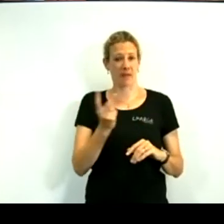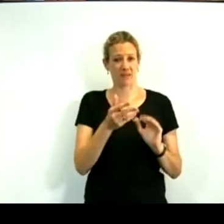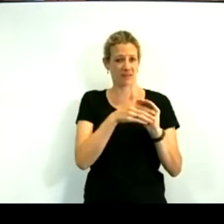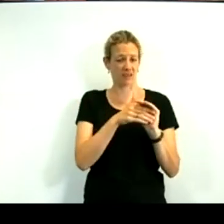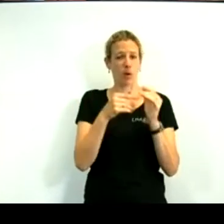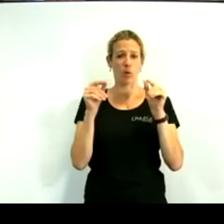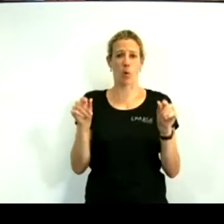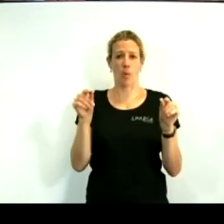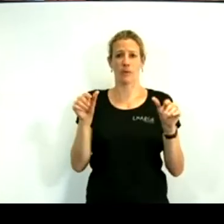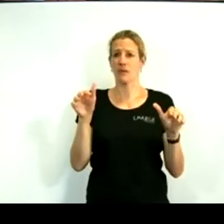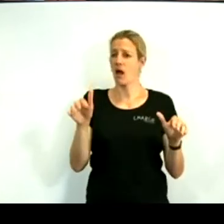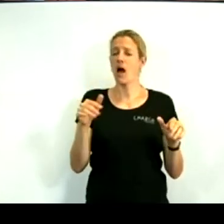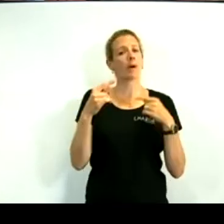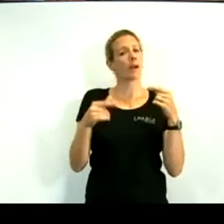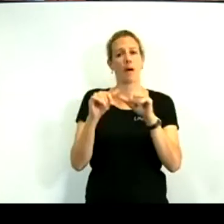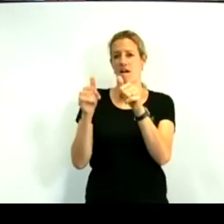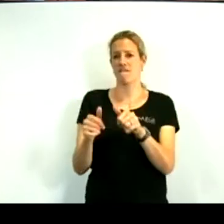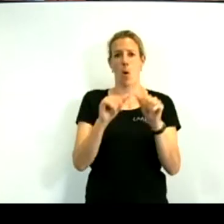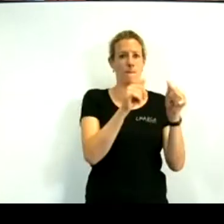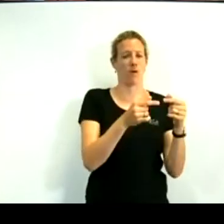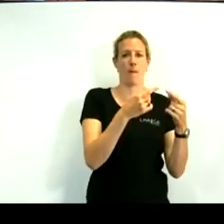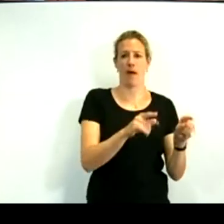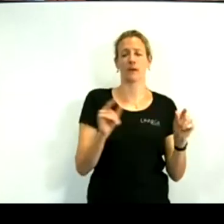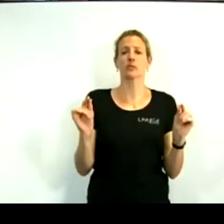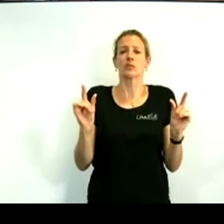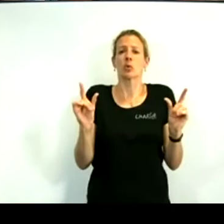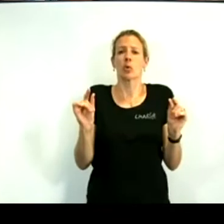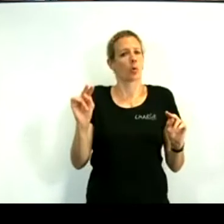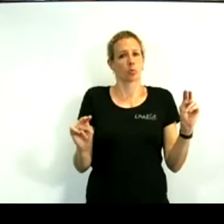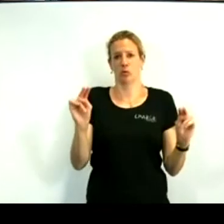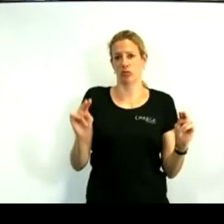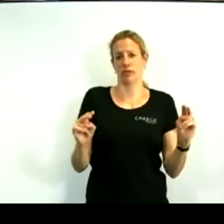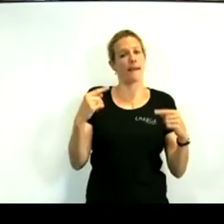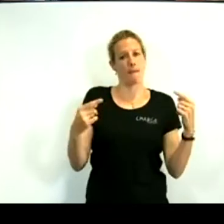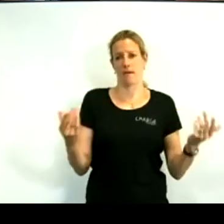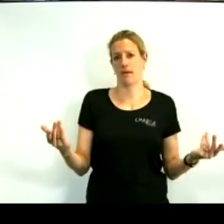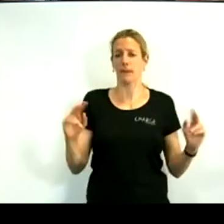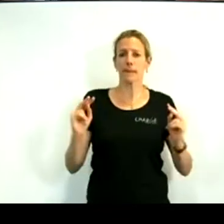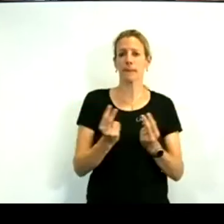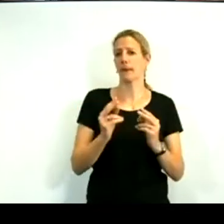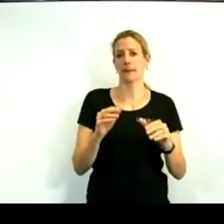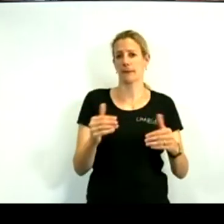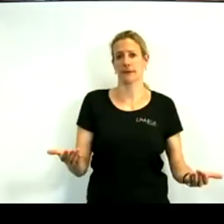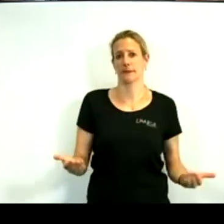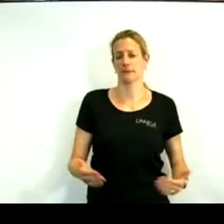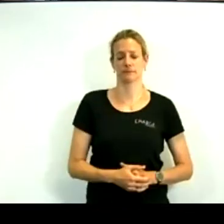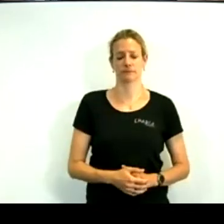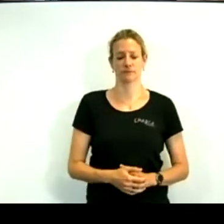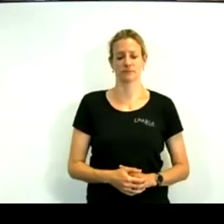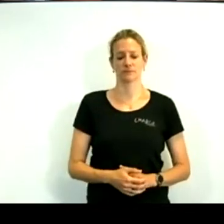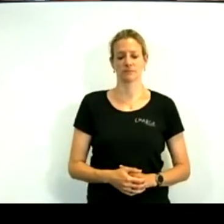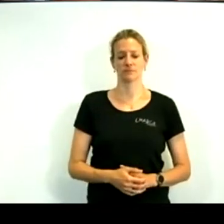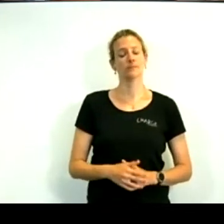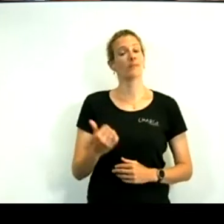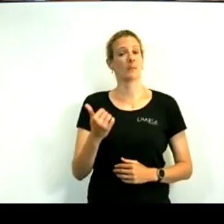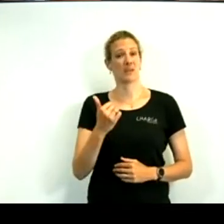They'll always be different sizes and different shapes. The eye on the right of this picture has a much bigger coloboma, and